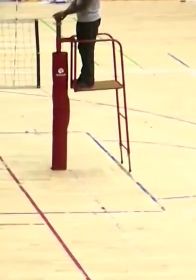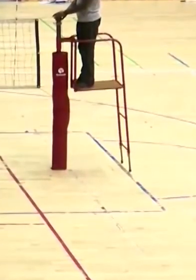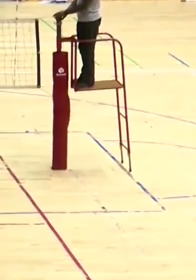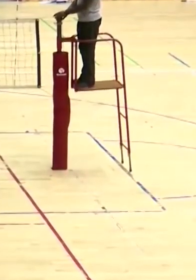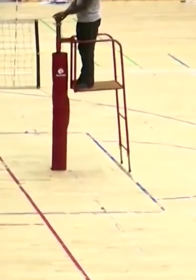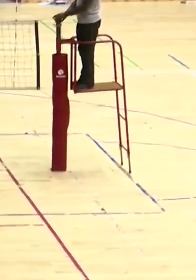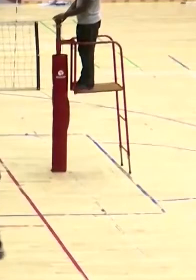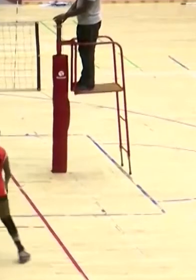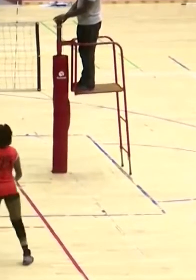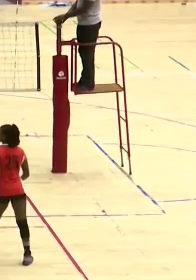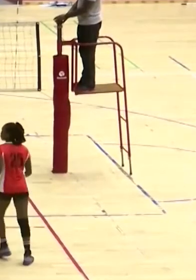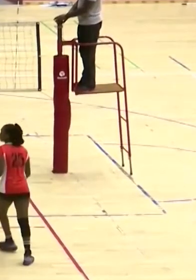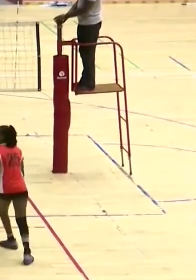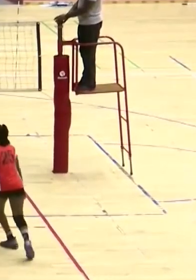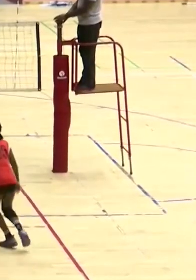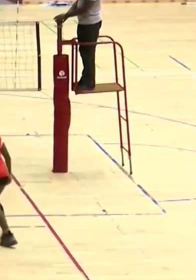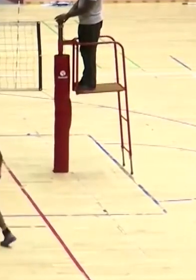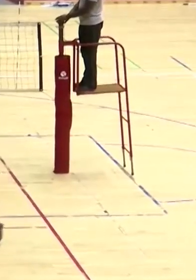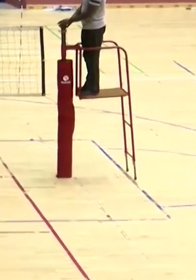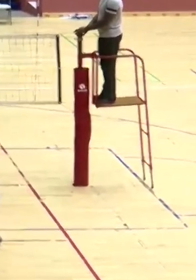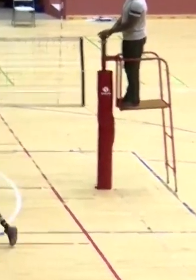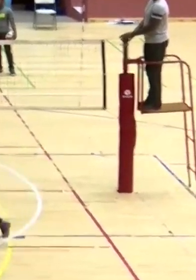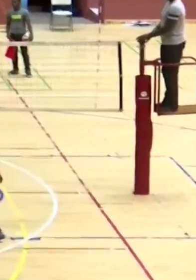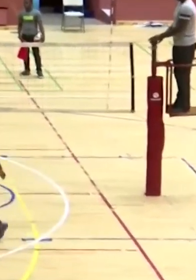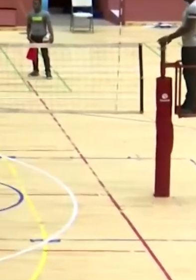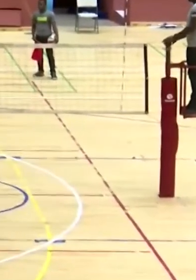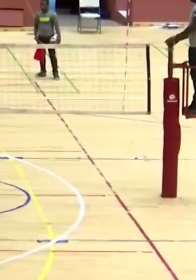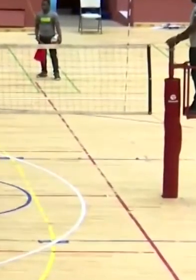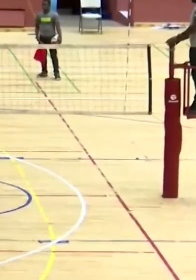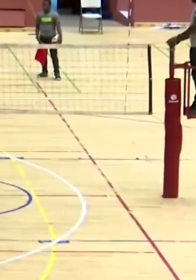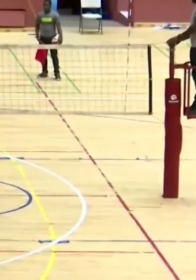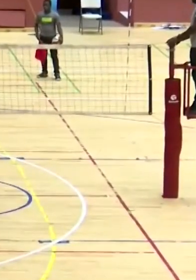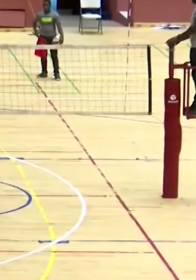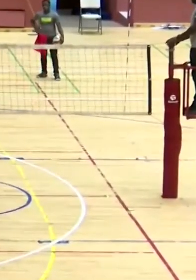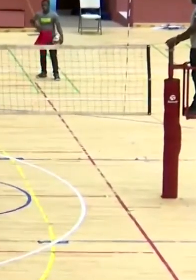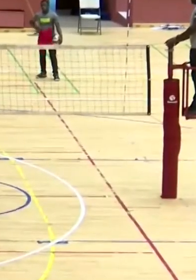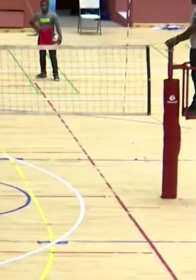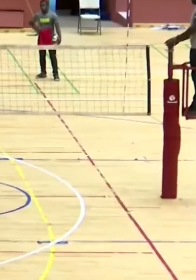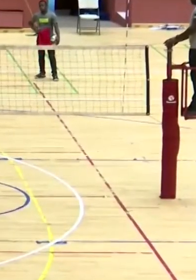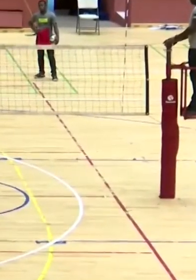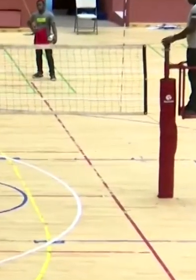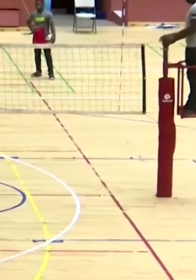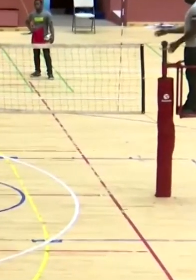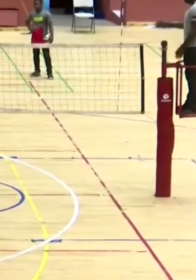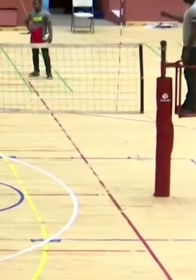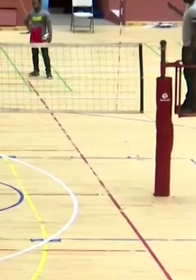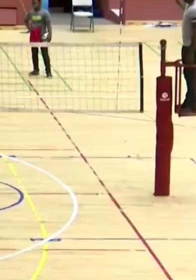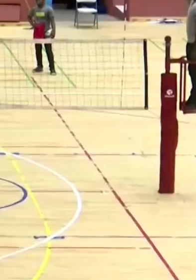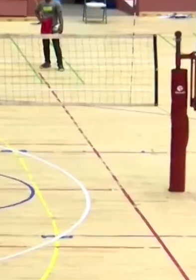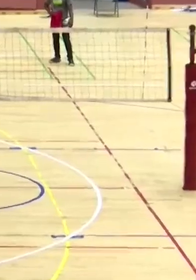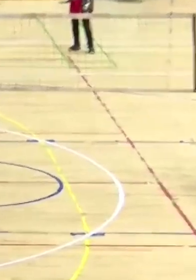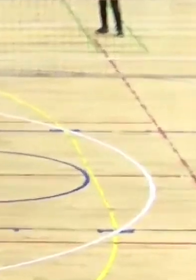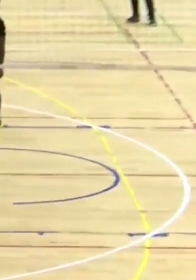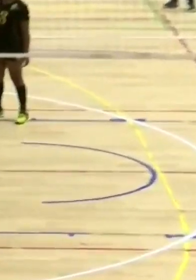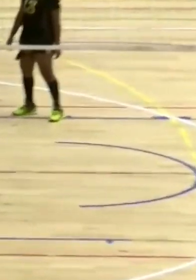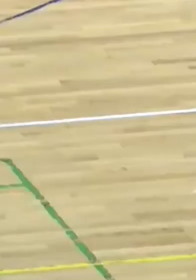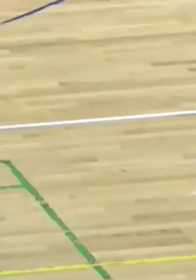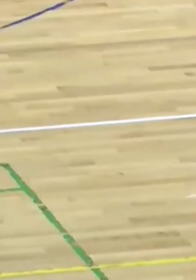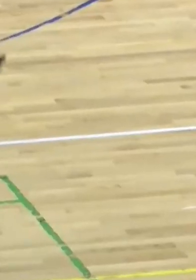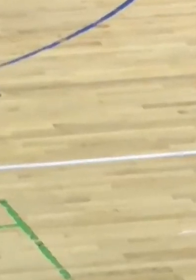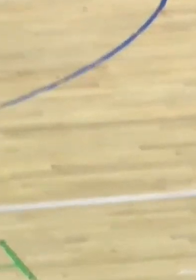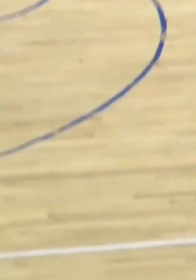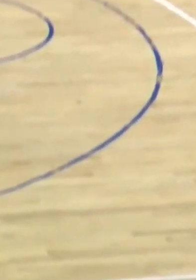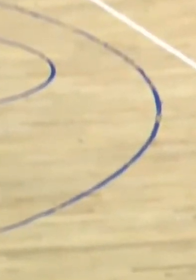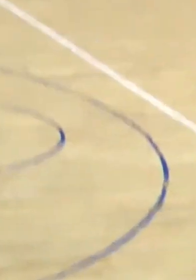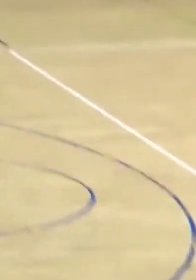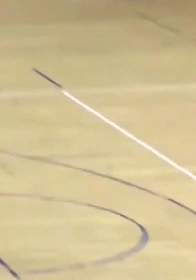club put the brakes on the comeback to take the first set, 25-20. Nicole Puckrin with the block. Second set